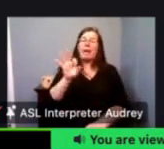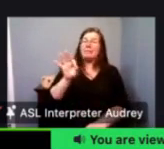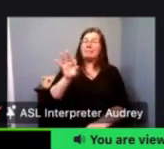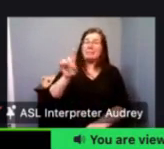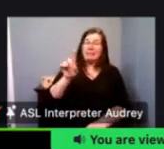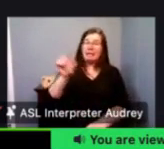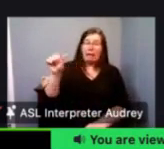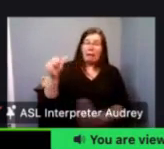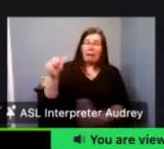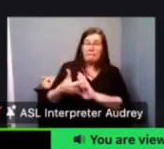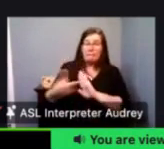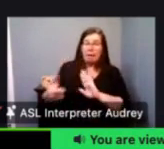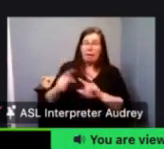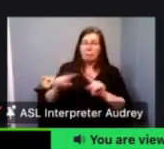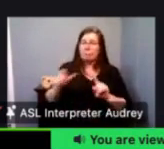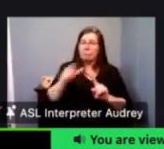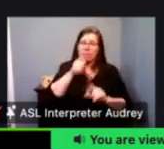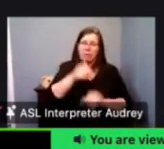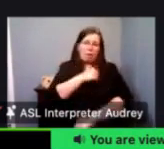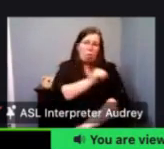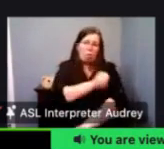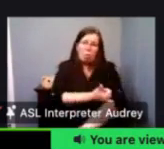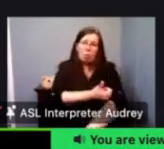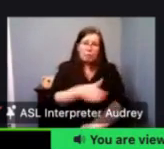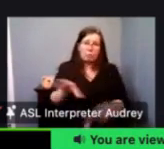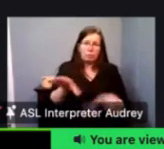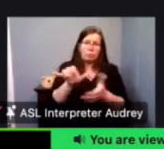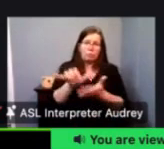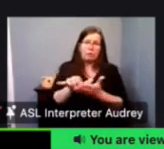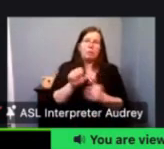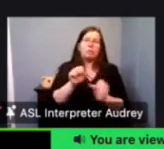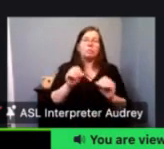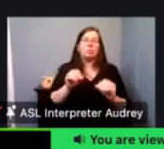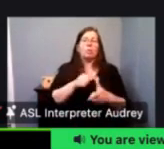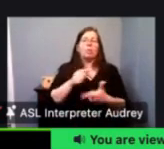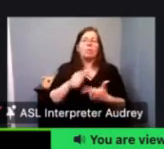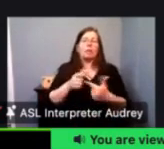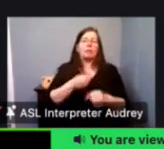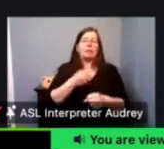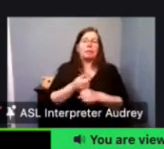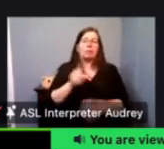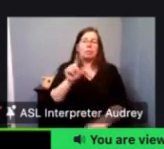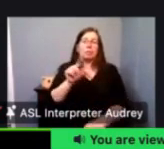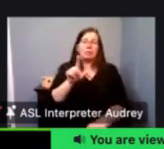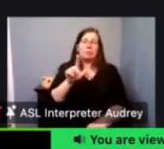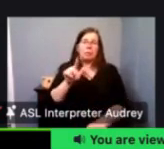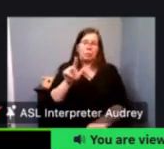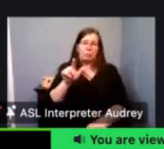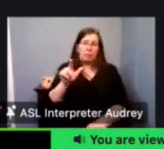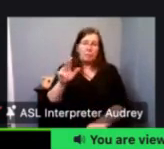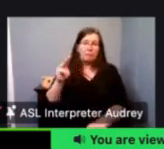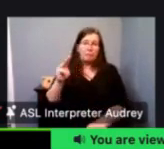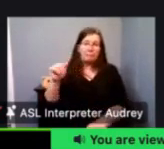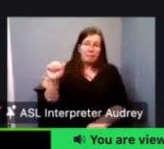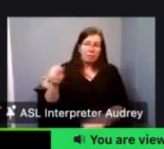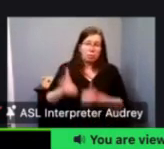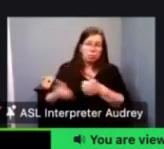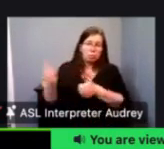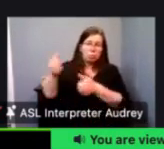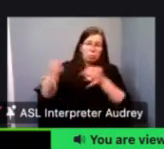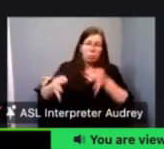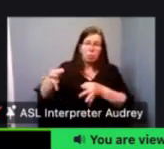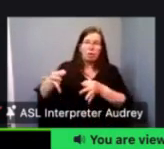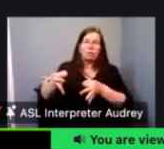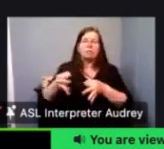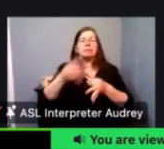shock devices, but did not have the authority to do so. So in 2023, Massachusetts Supreme Court determined the